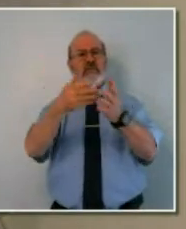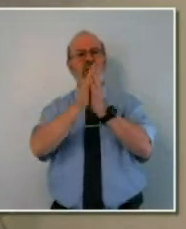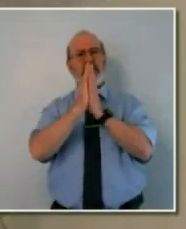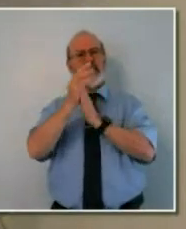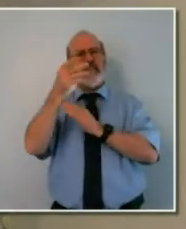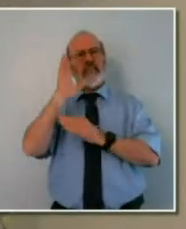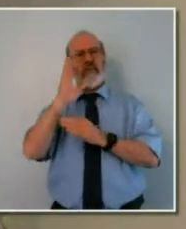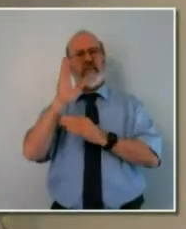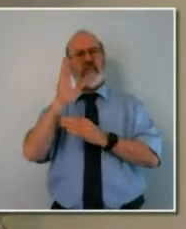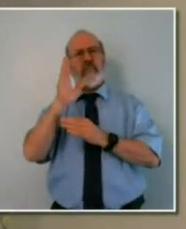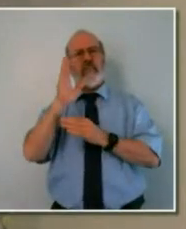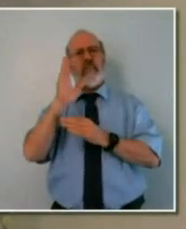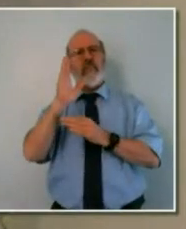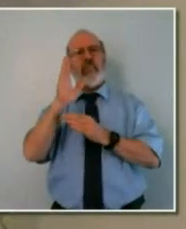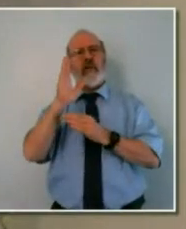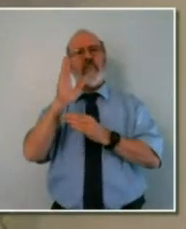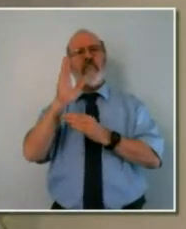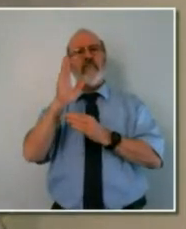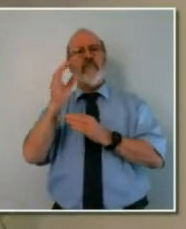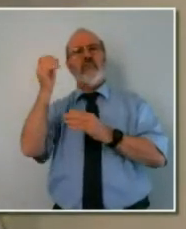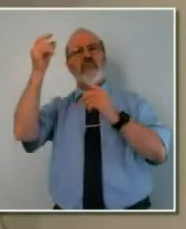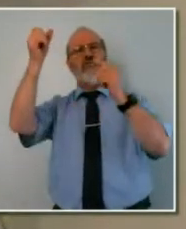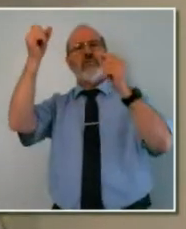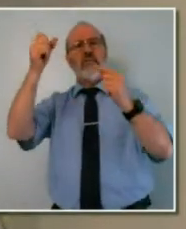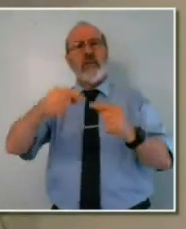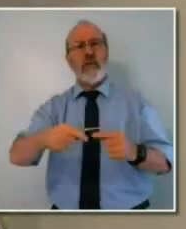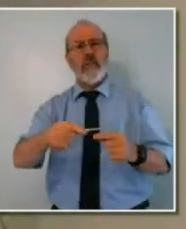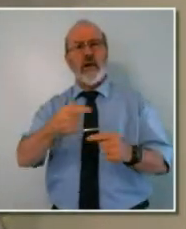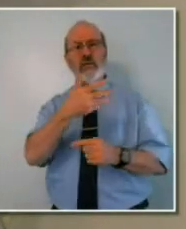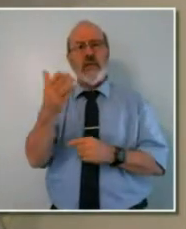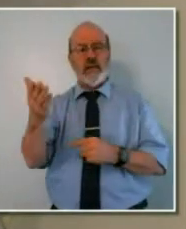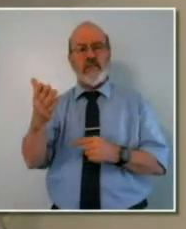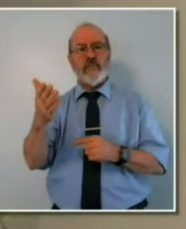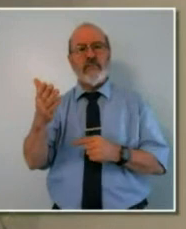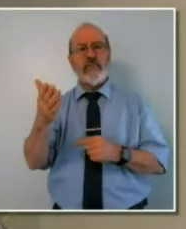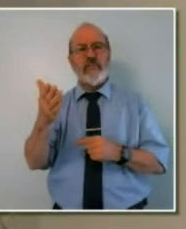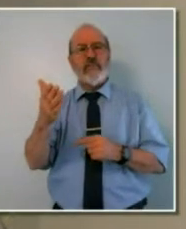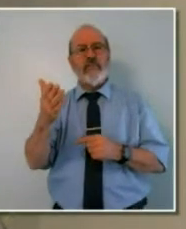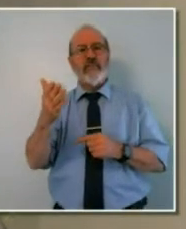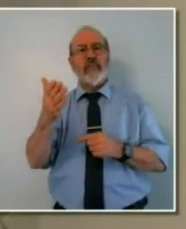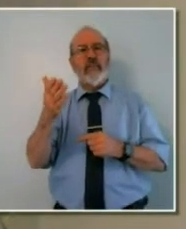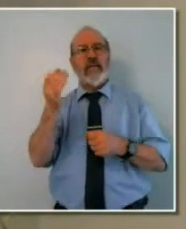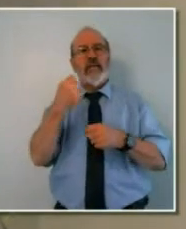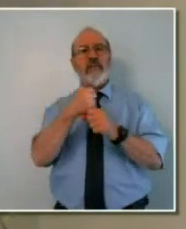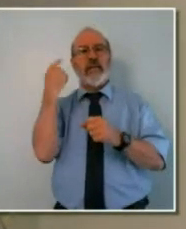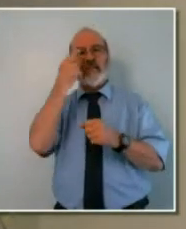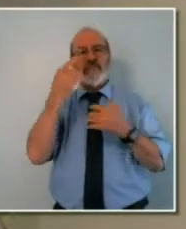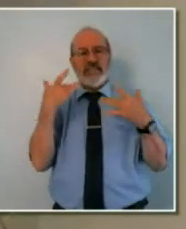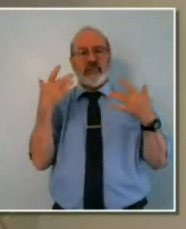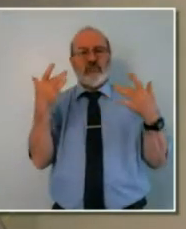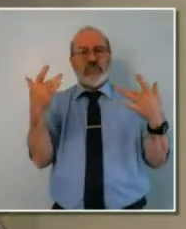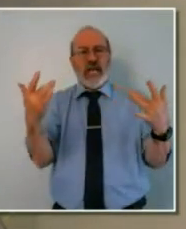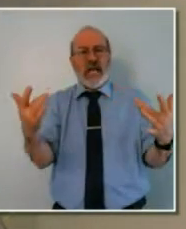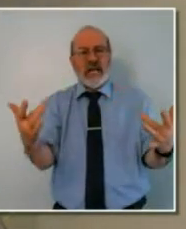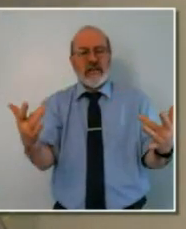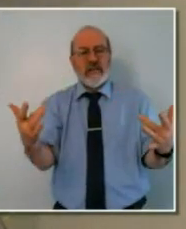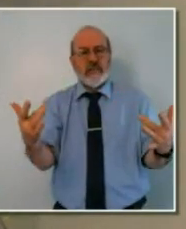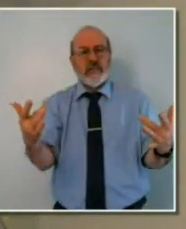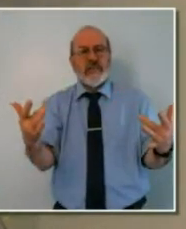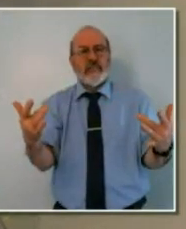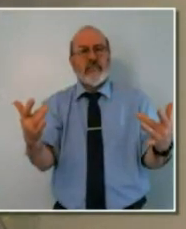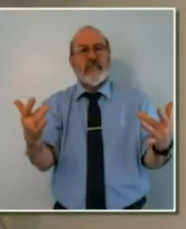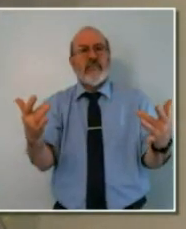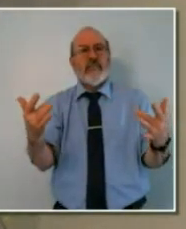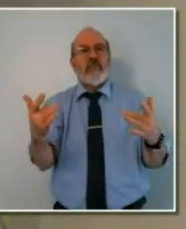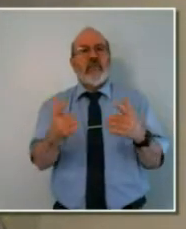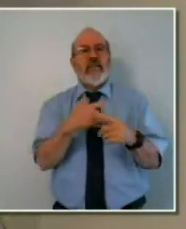to return or to come unto them and to cause his face to shine. And then in the